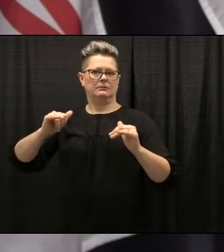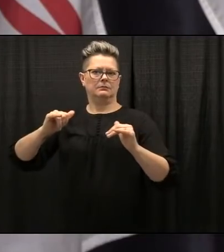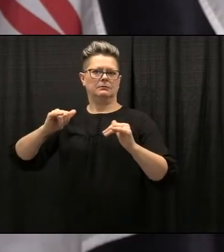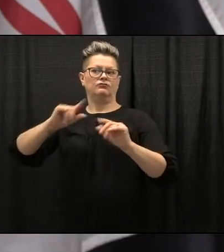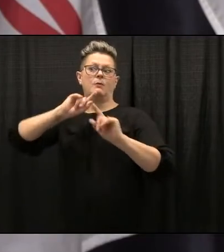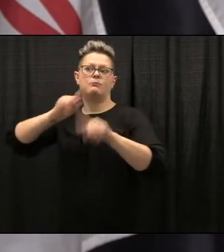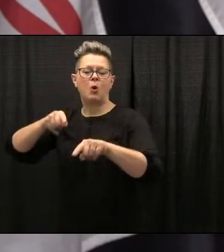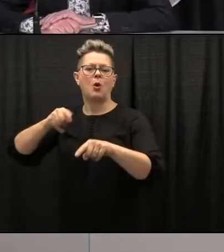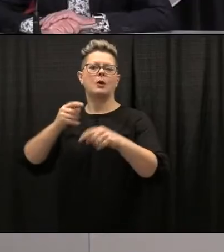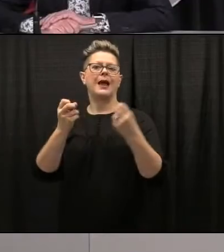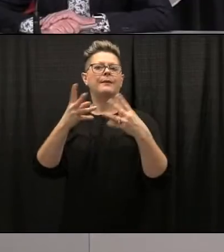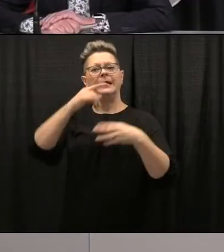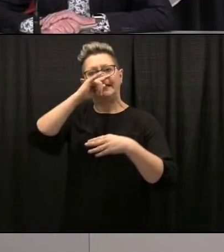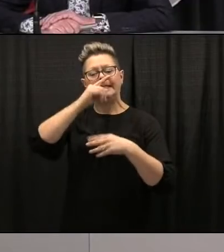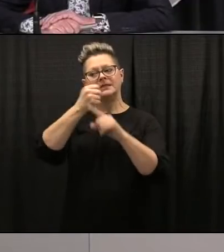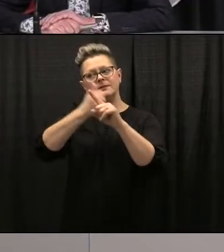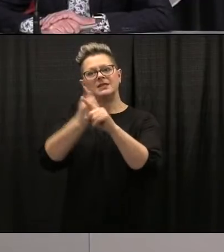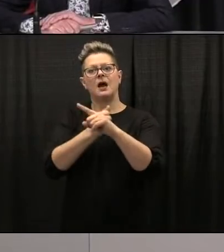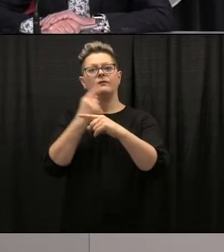forward.